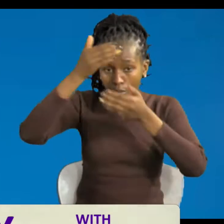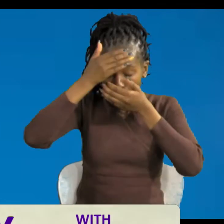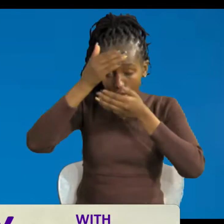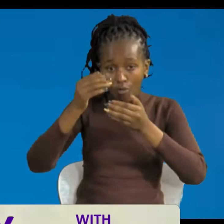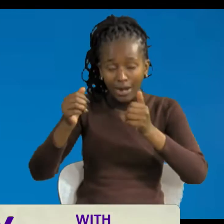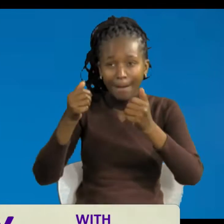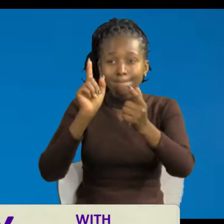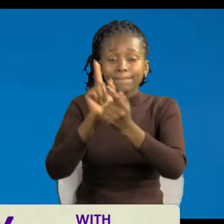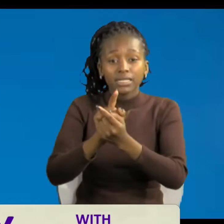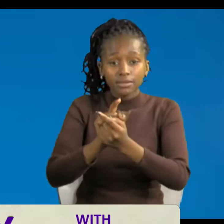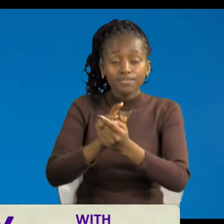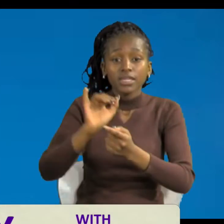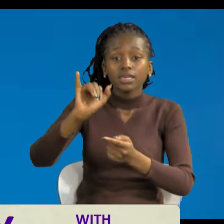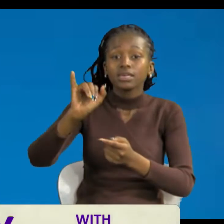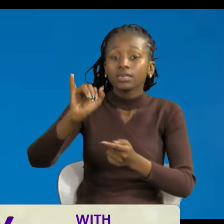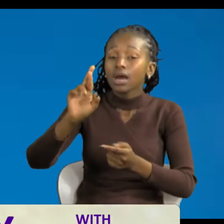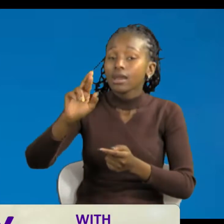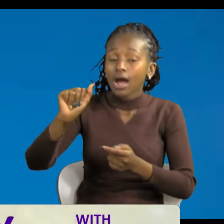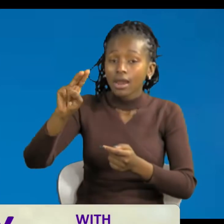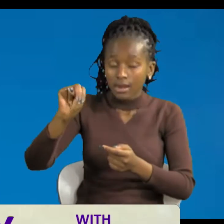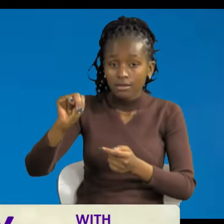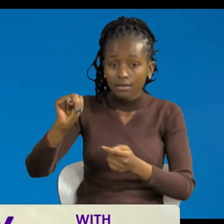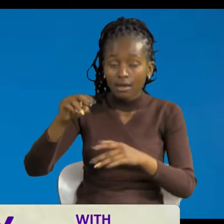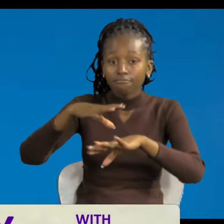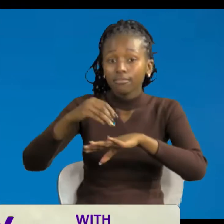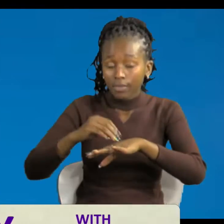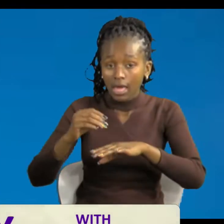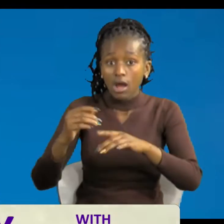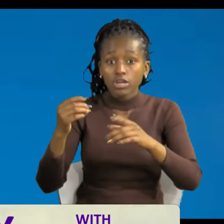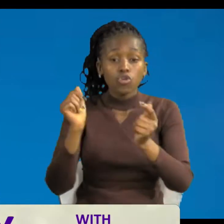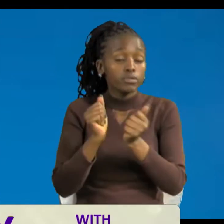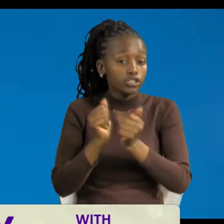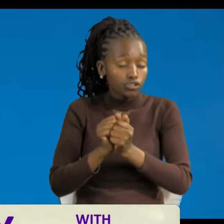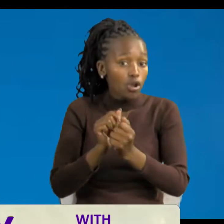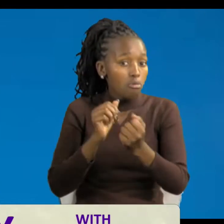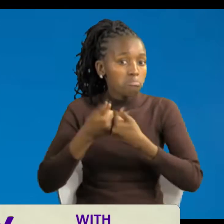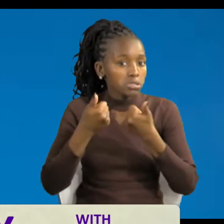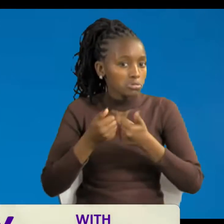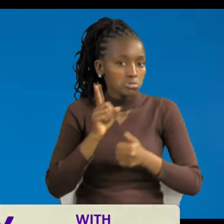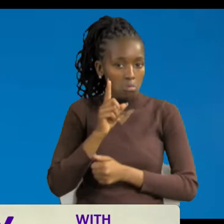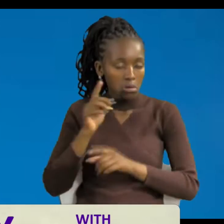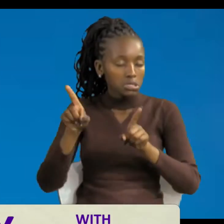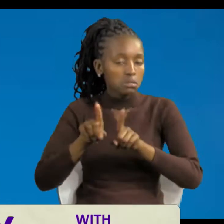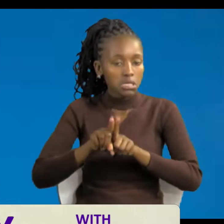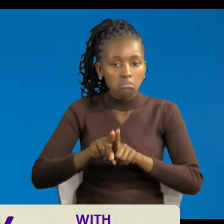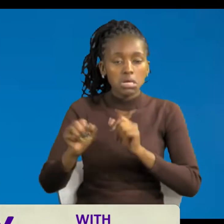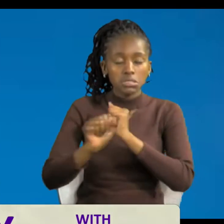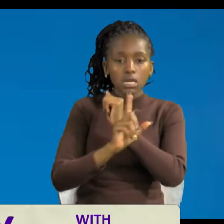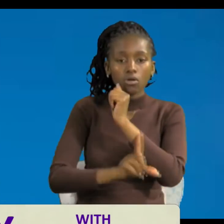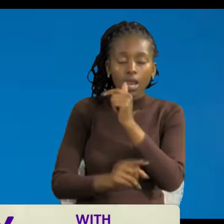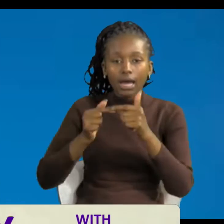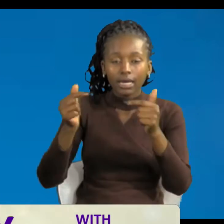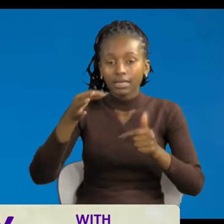against Iran when they play in the tournament that is tomorrow. Then you have Senegal also have been paired against France